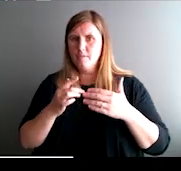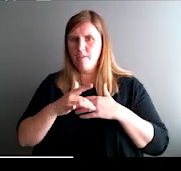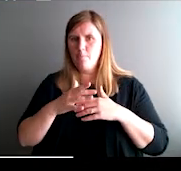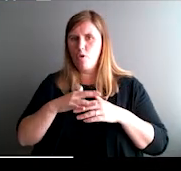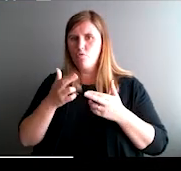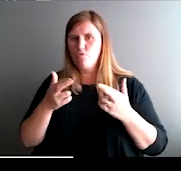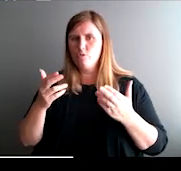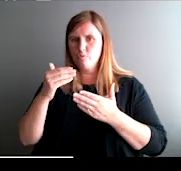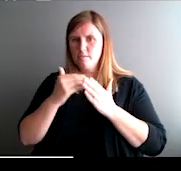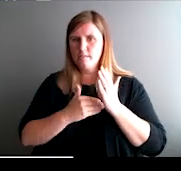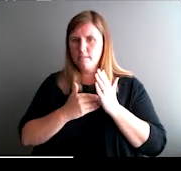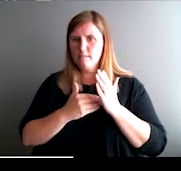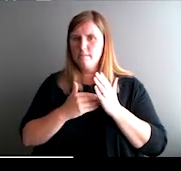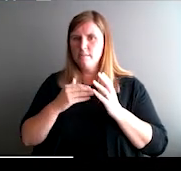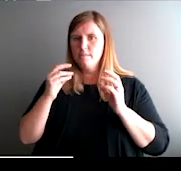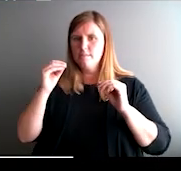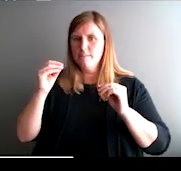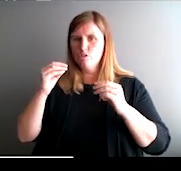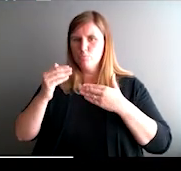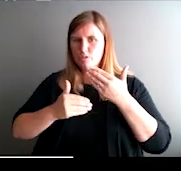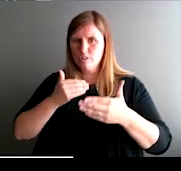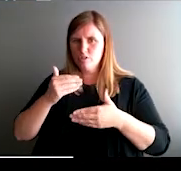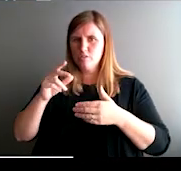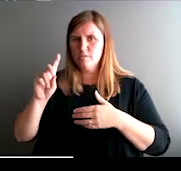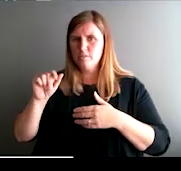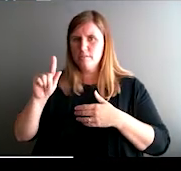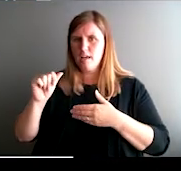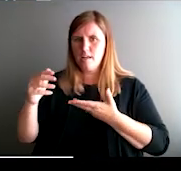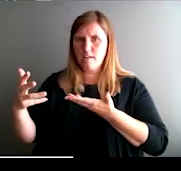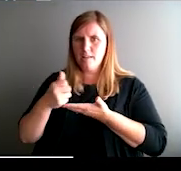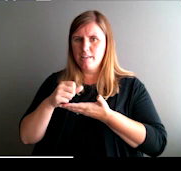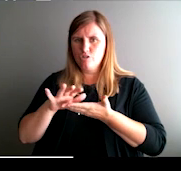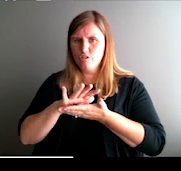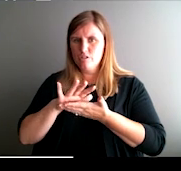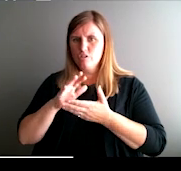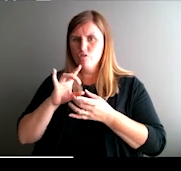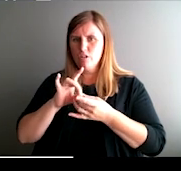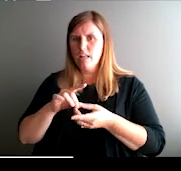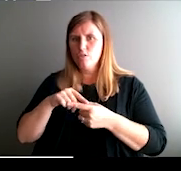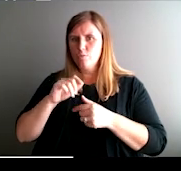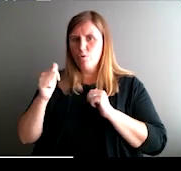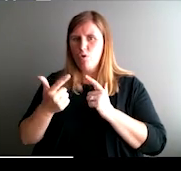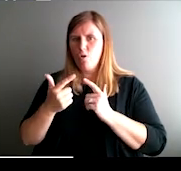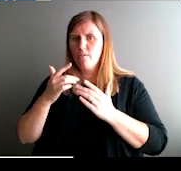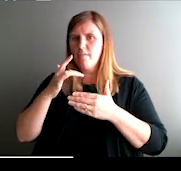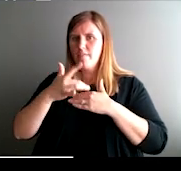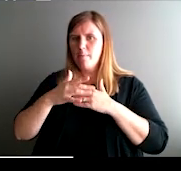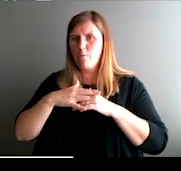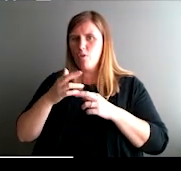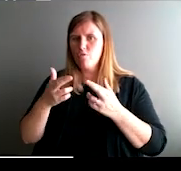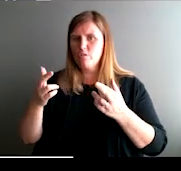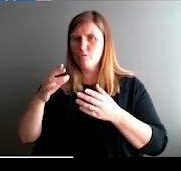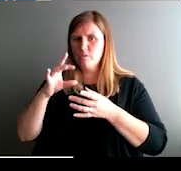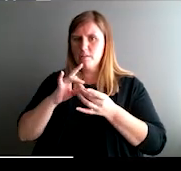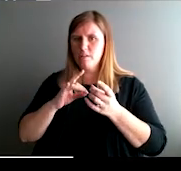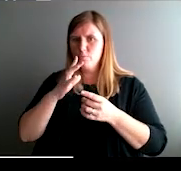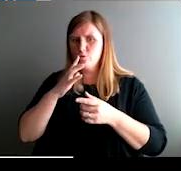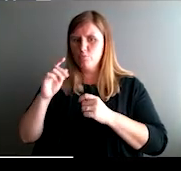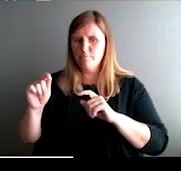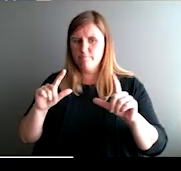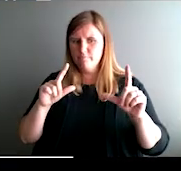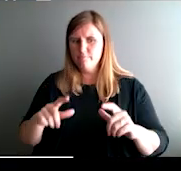resource link. The teaching procedures, data, collection sheets related to these are all available on that resource link that's about to be